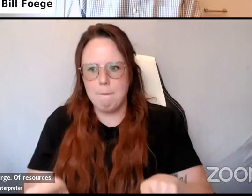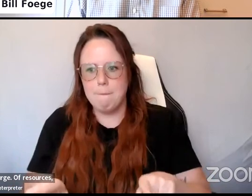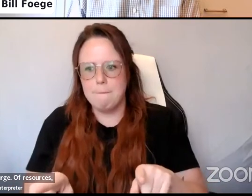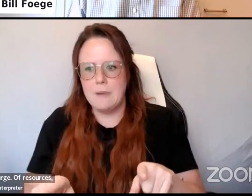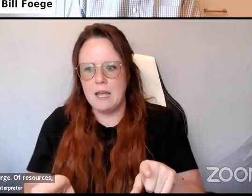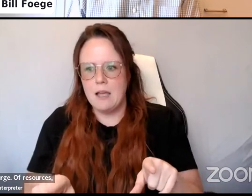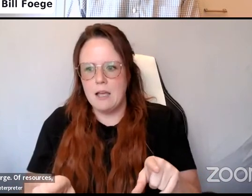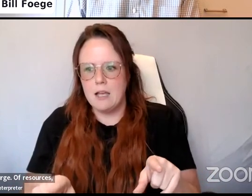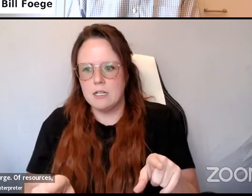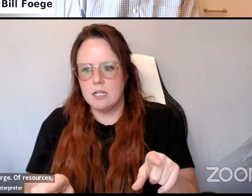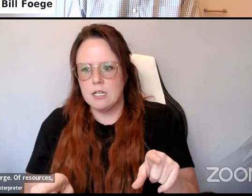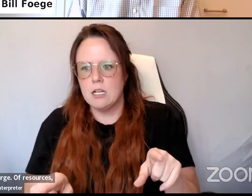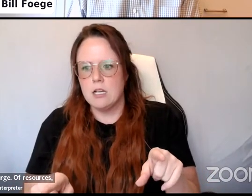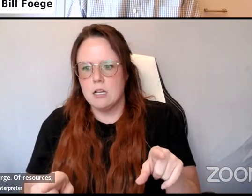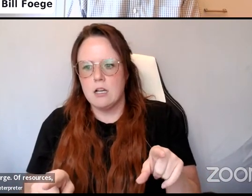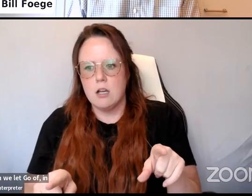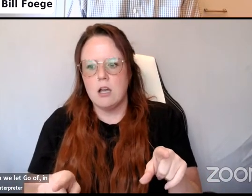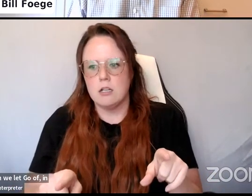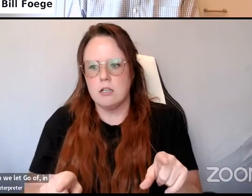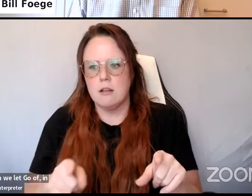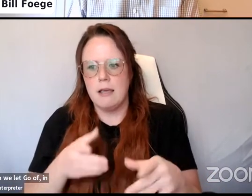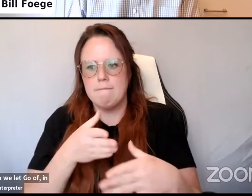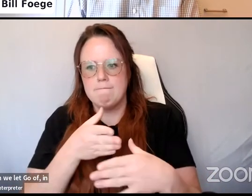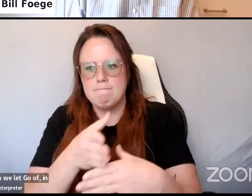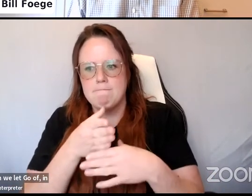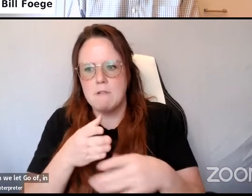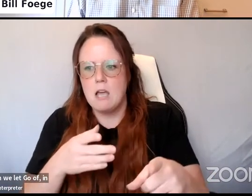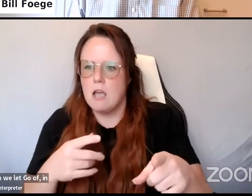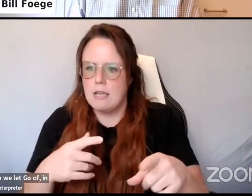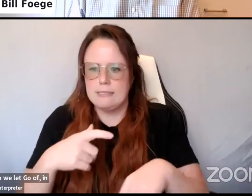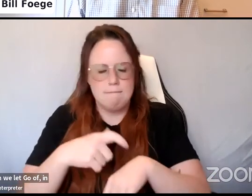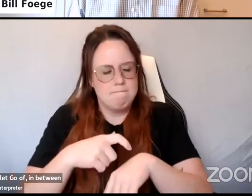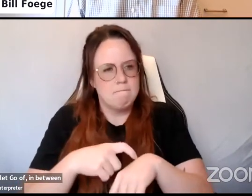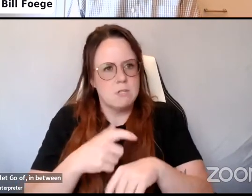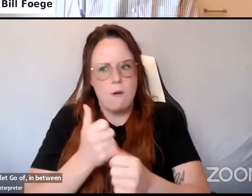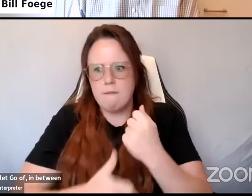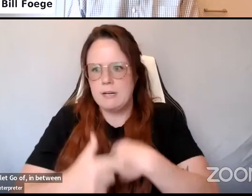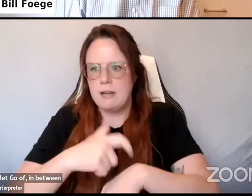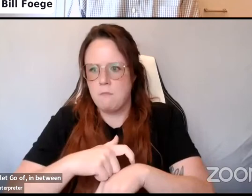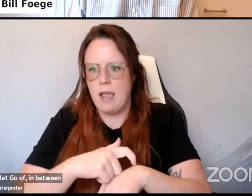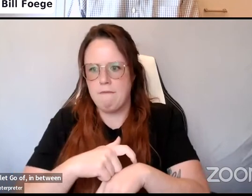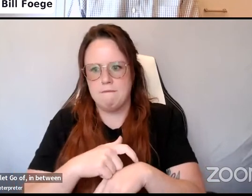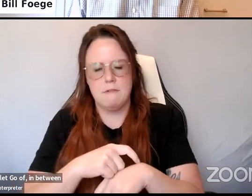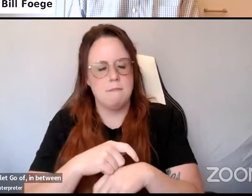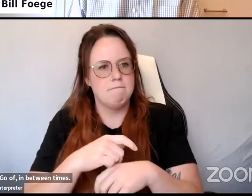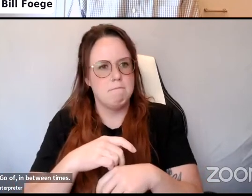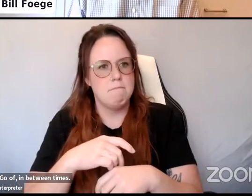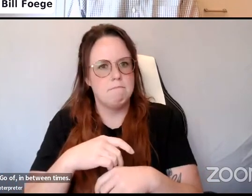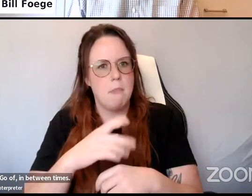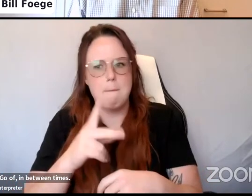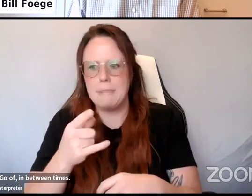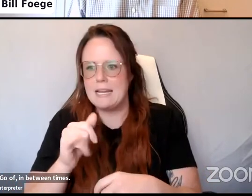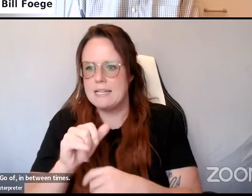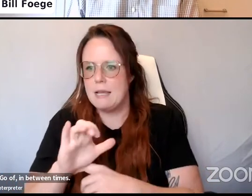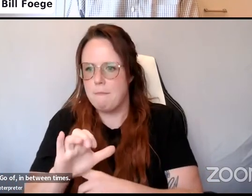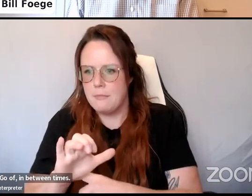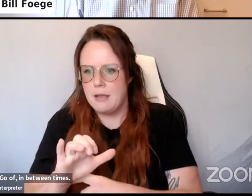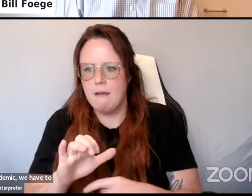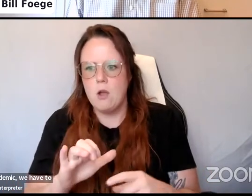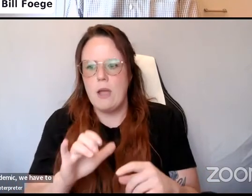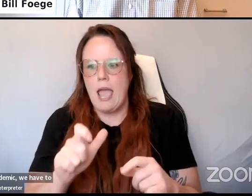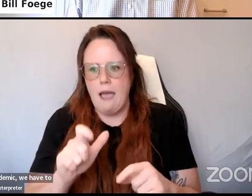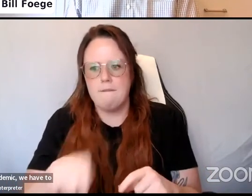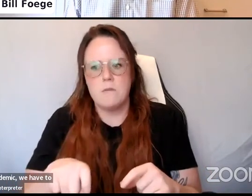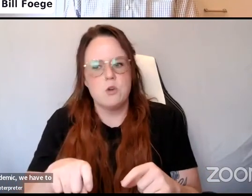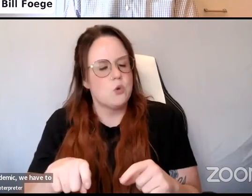of um in between times so each time we have a pandemic we have to create this big surge all over again